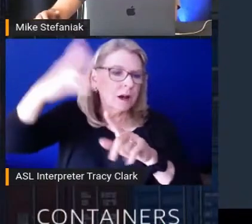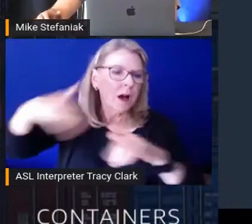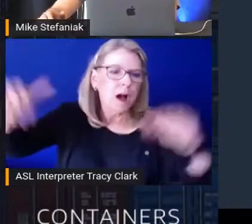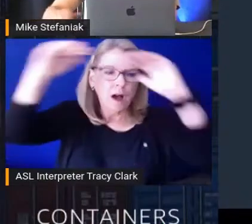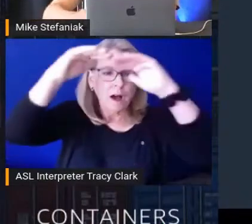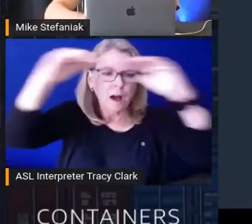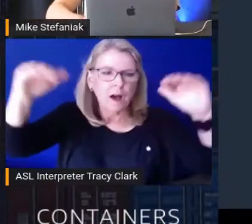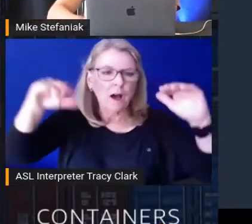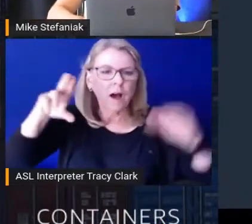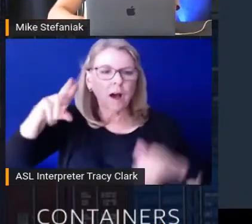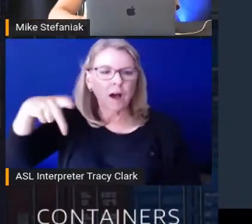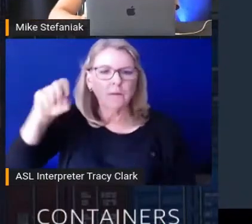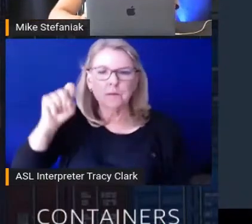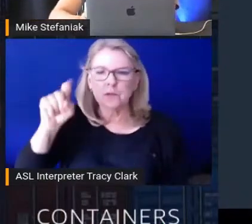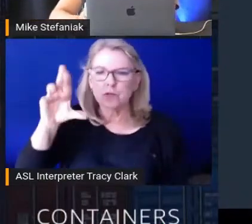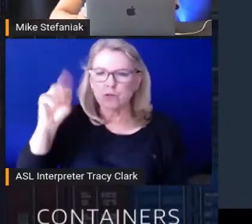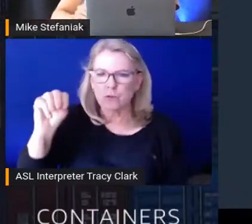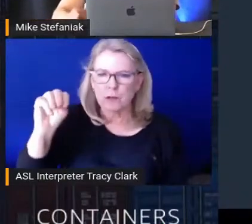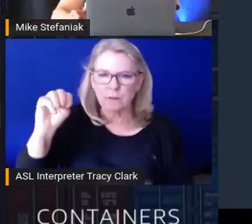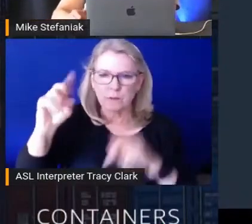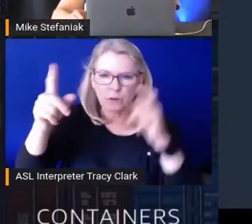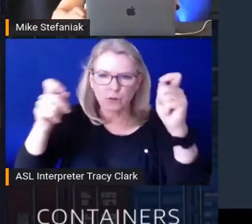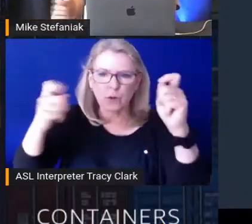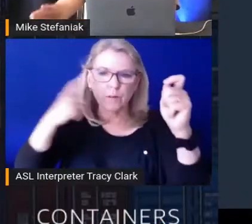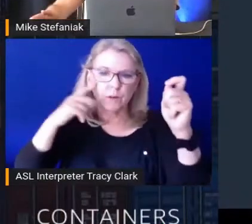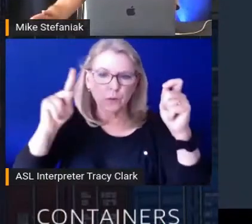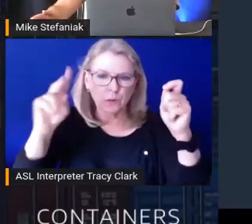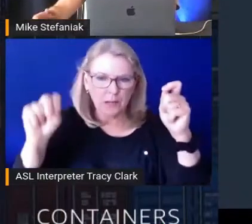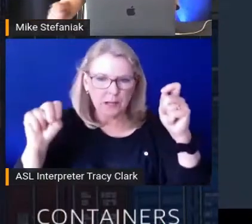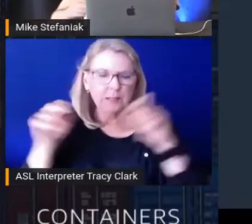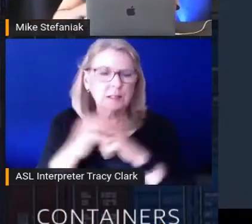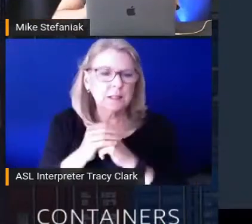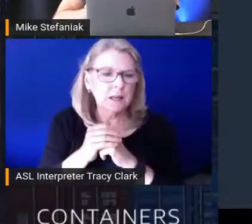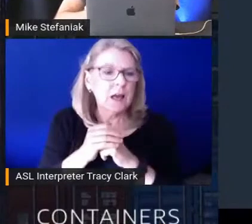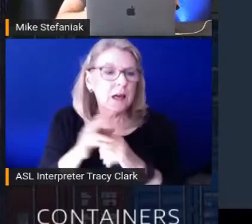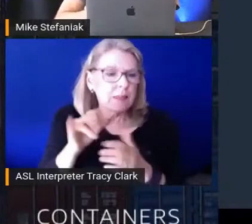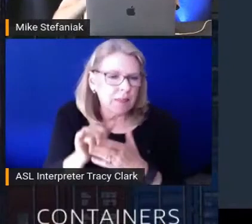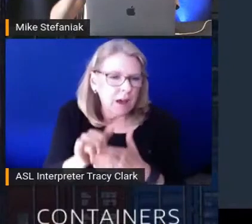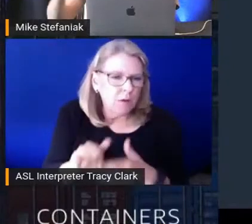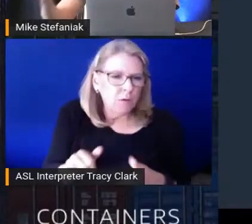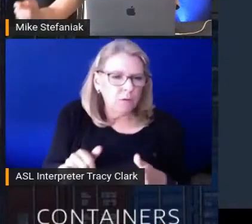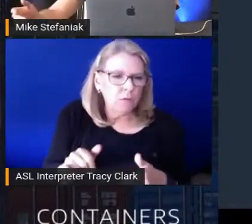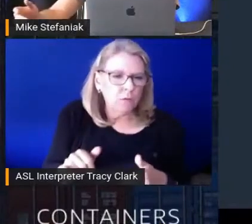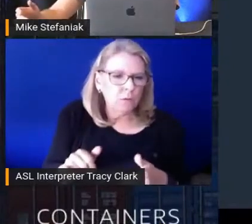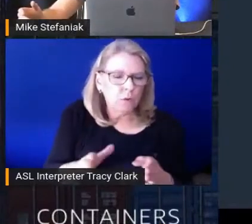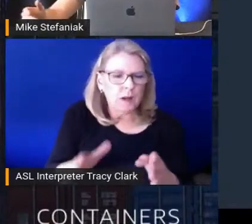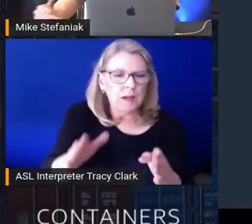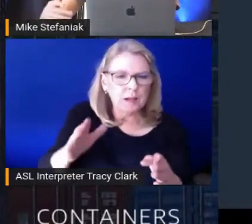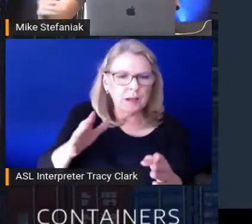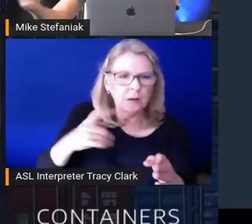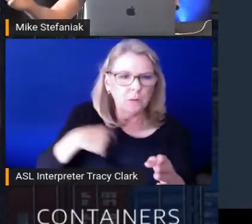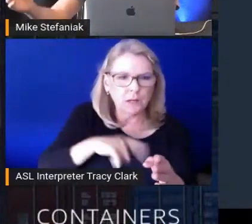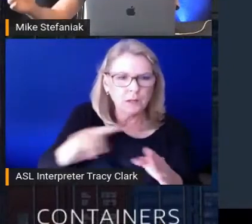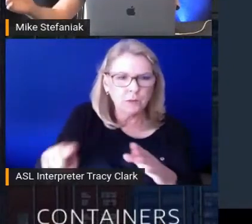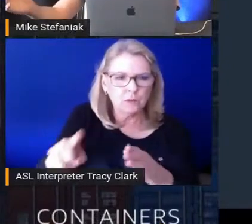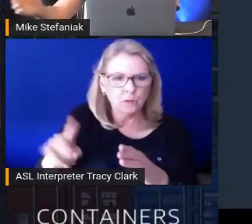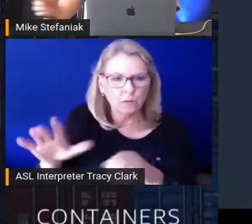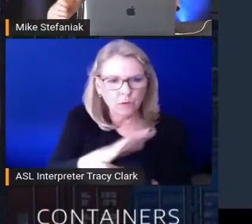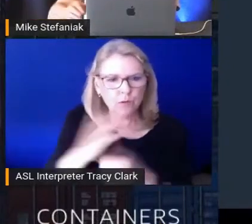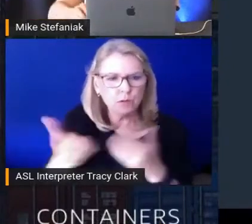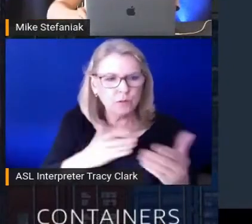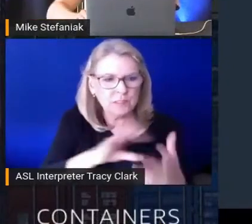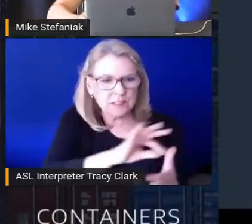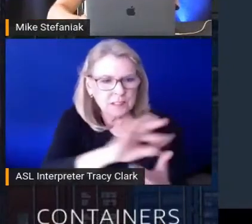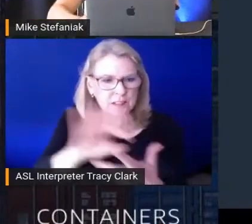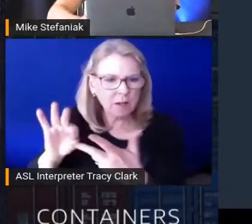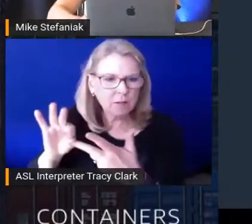layer. That'll give you a way to easily do service discovery across clusters without having to go to a full service mesh, where you may not need all of the